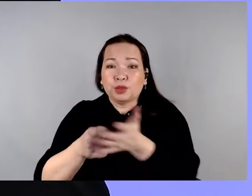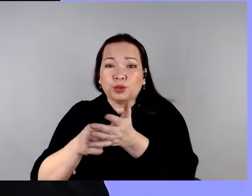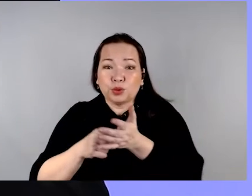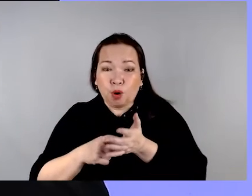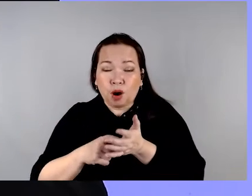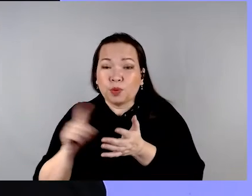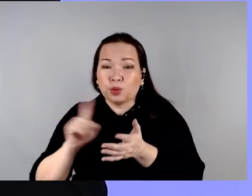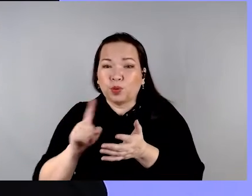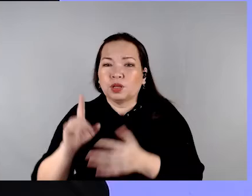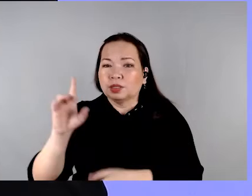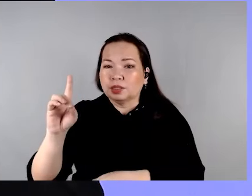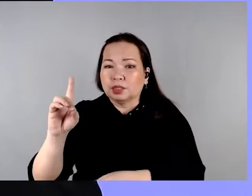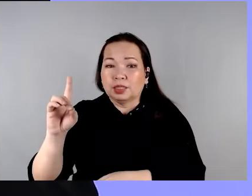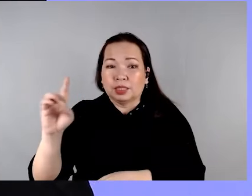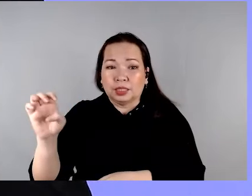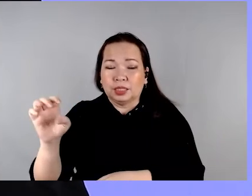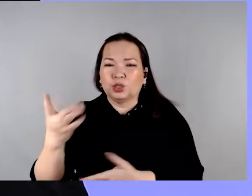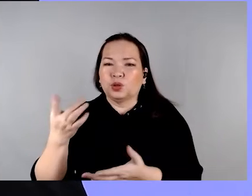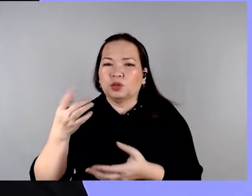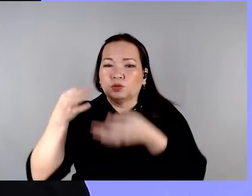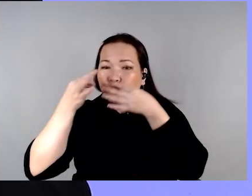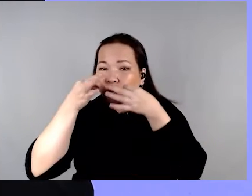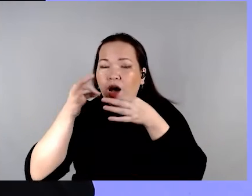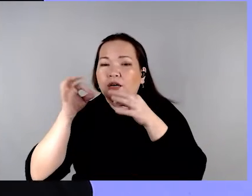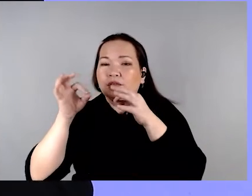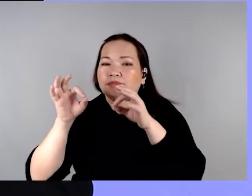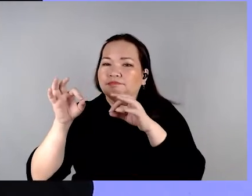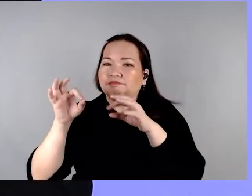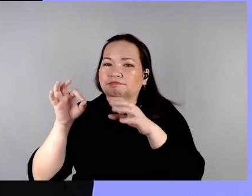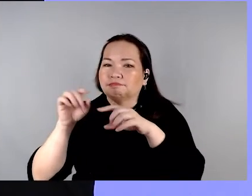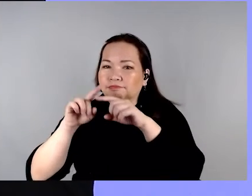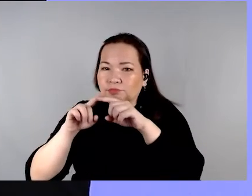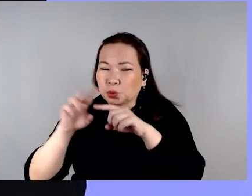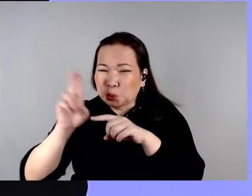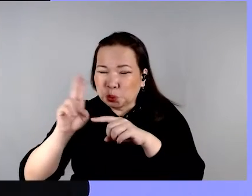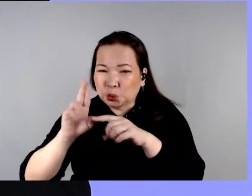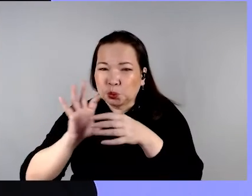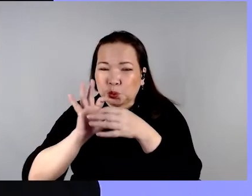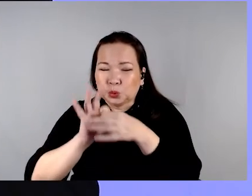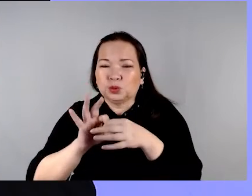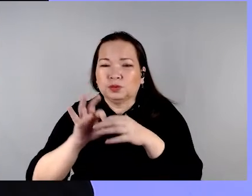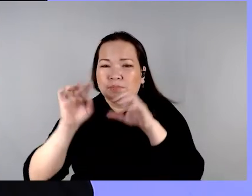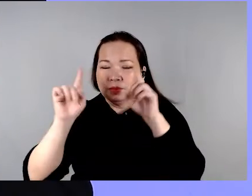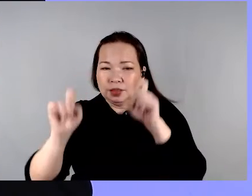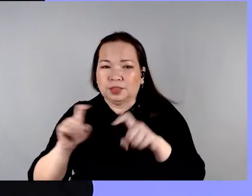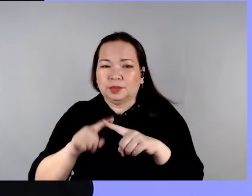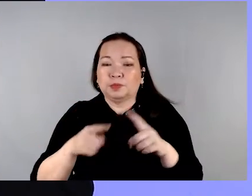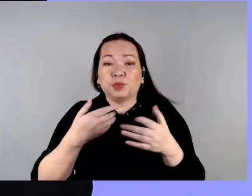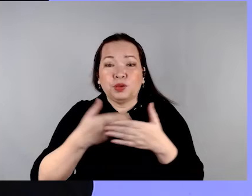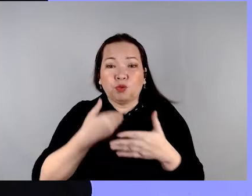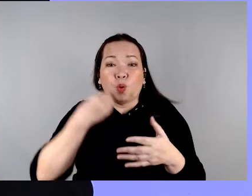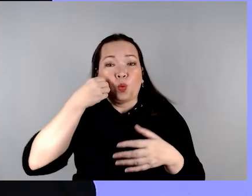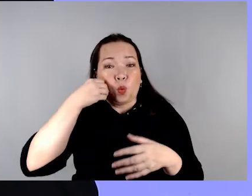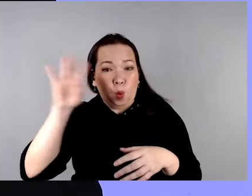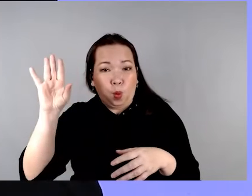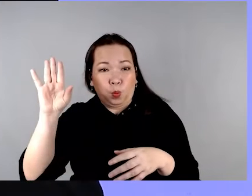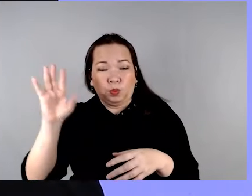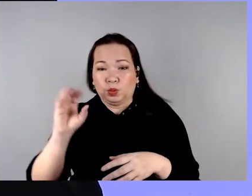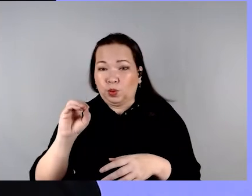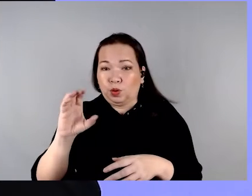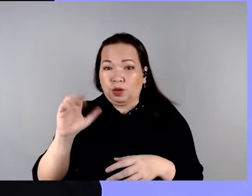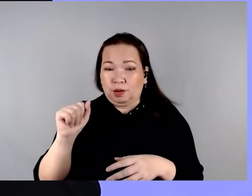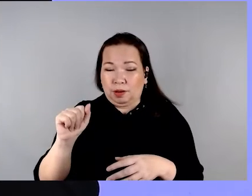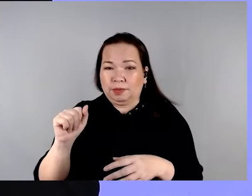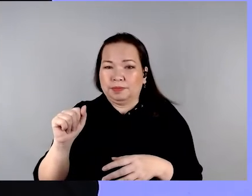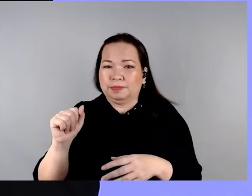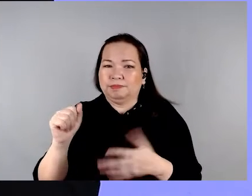added requirement of undergoing a drug dependency exam or DDE as a condition for release in the OCA circular